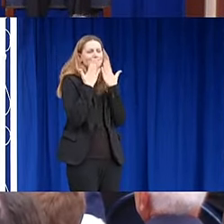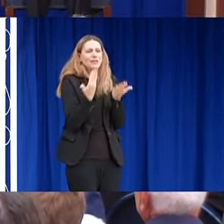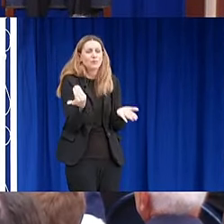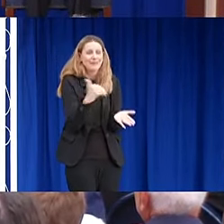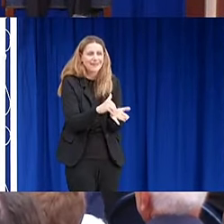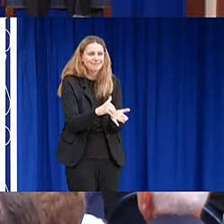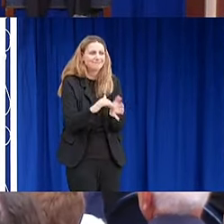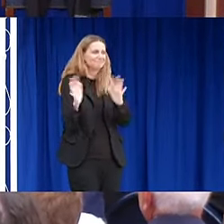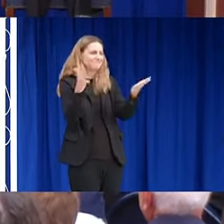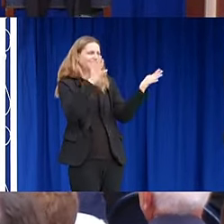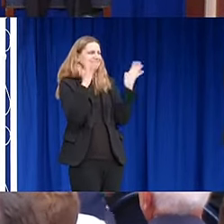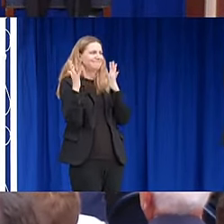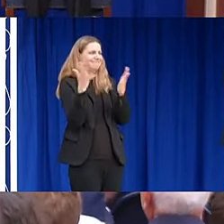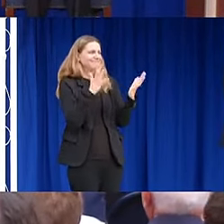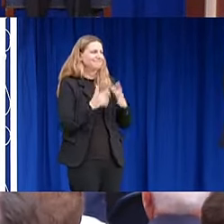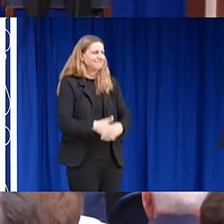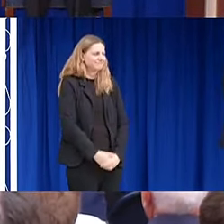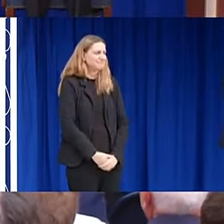for it.